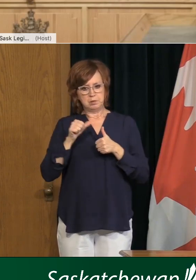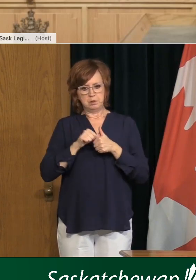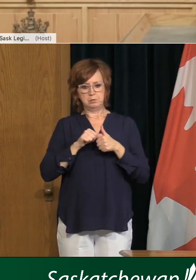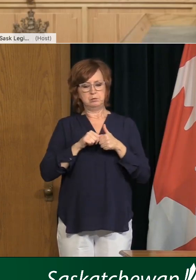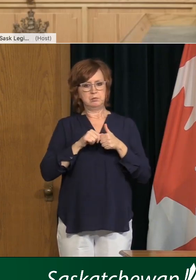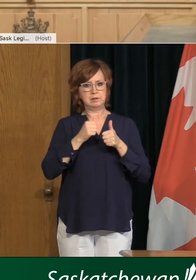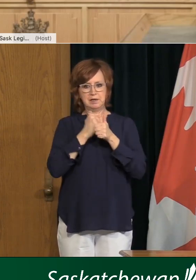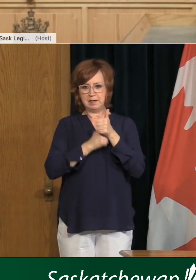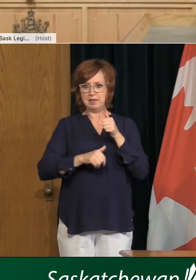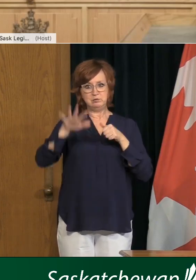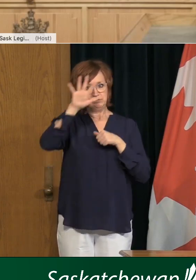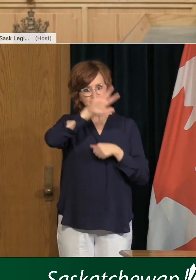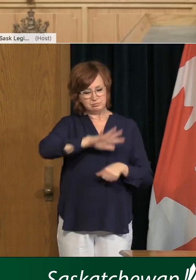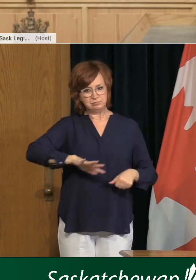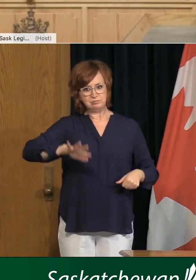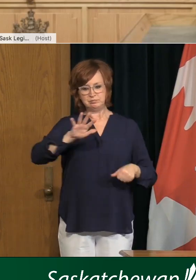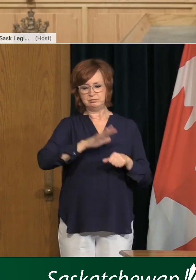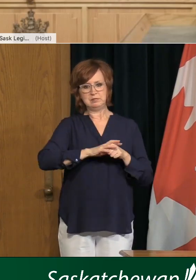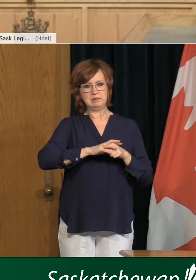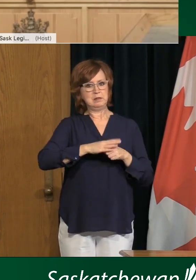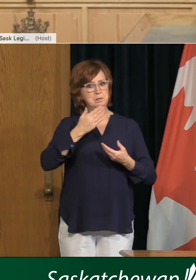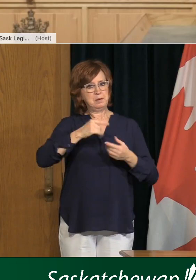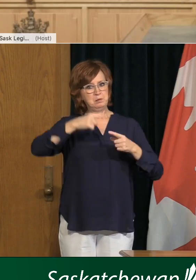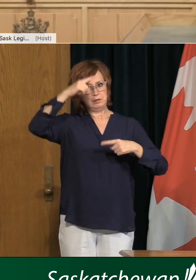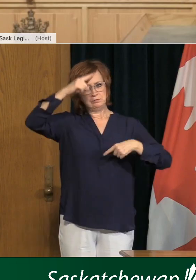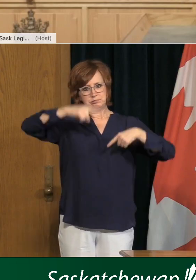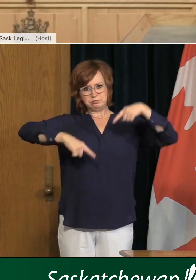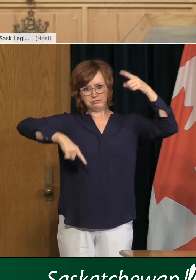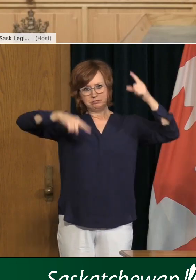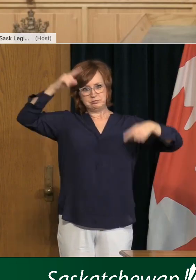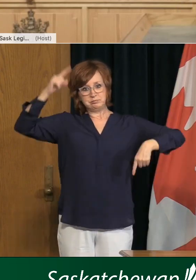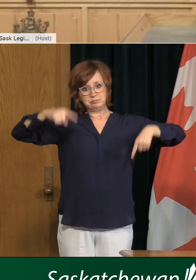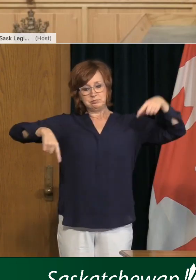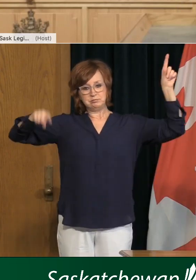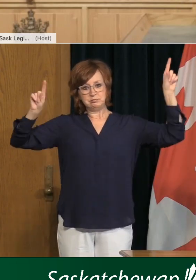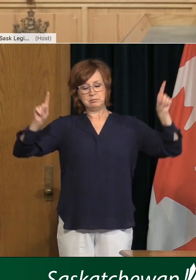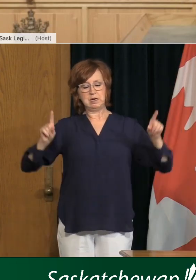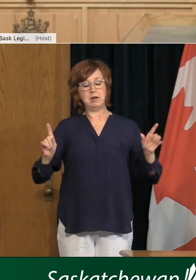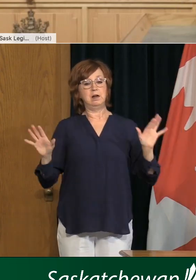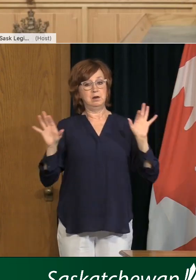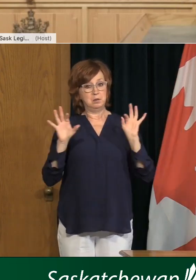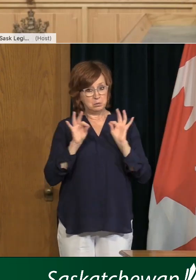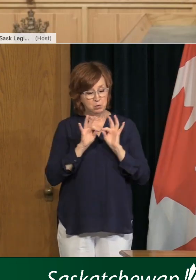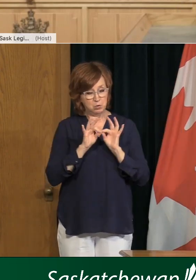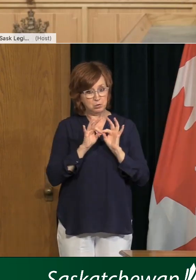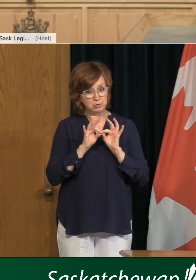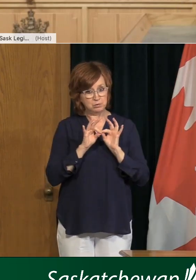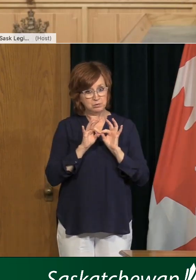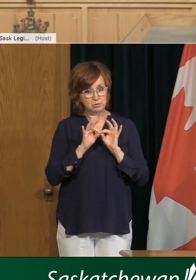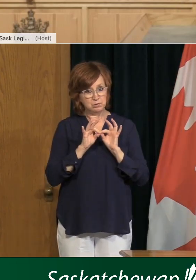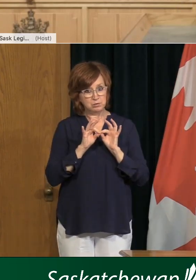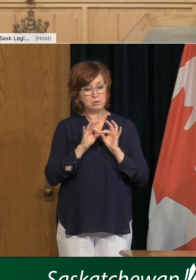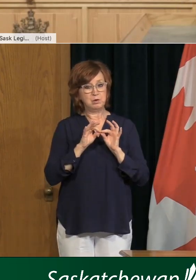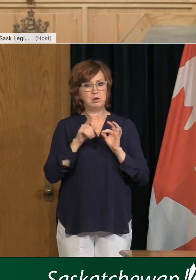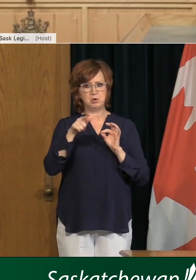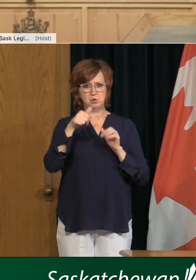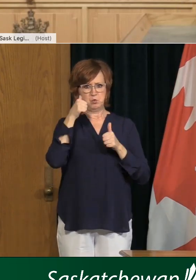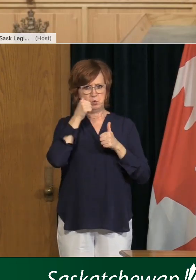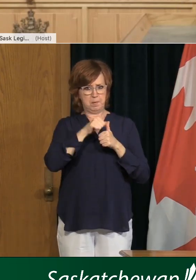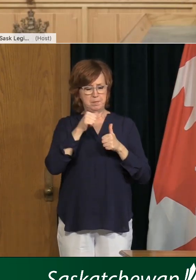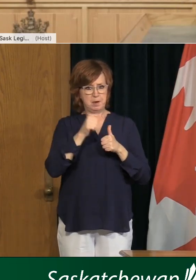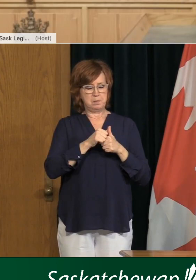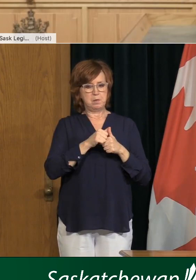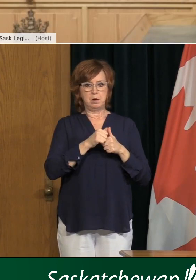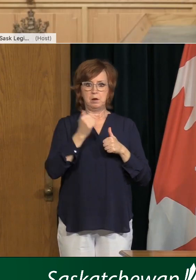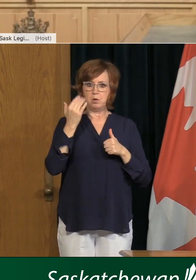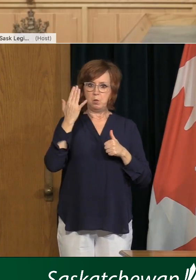and implemented across the province. And this is important to recognize and to know, because